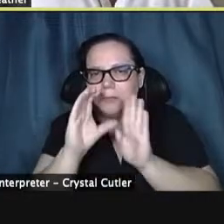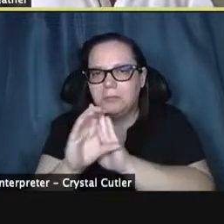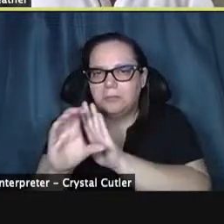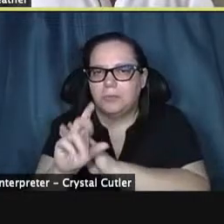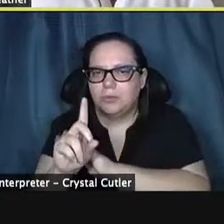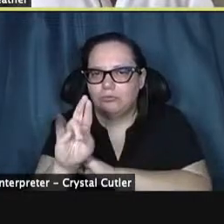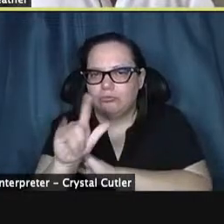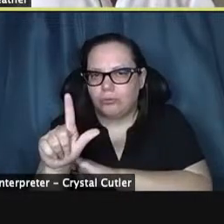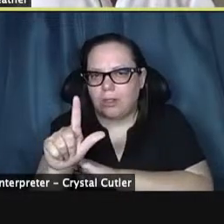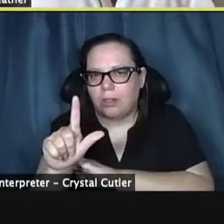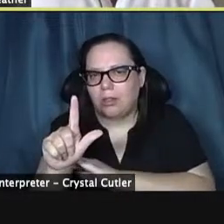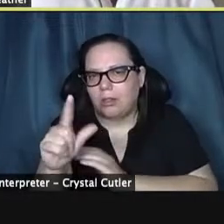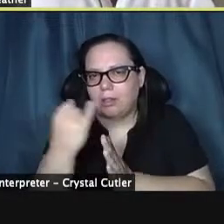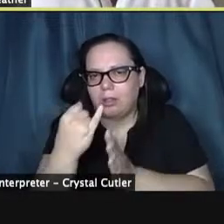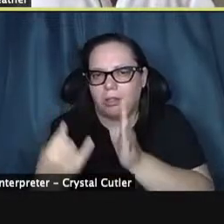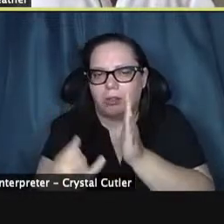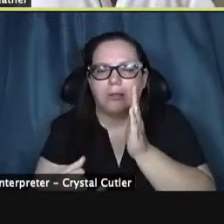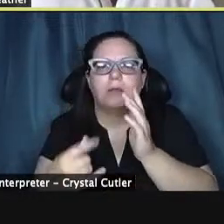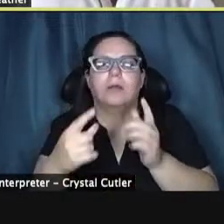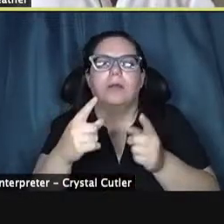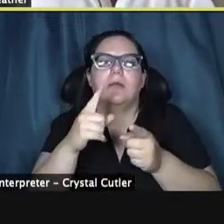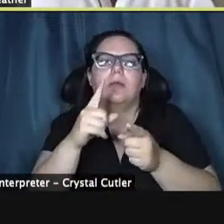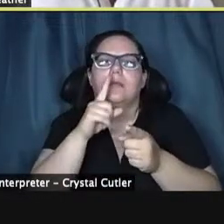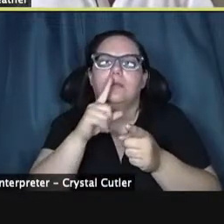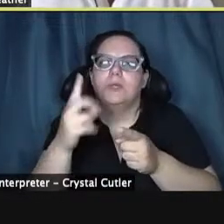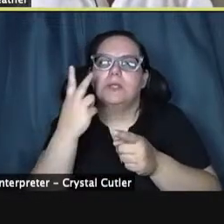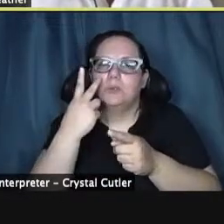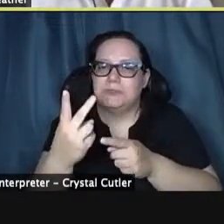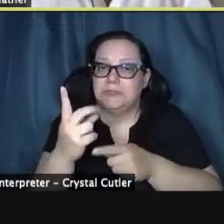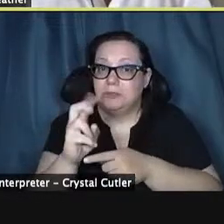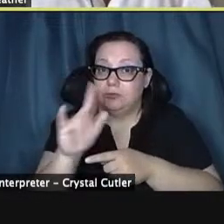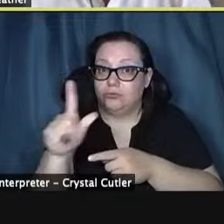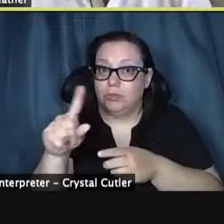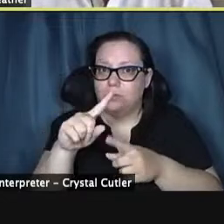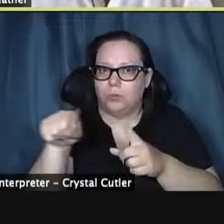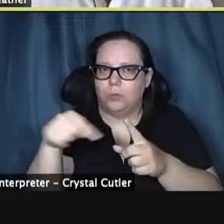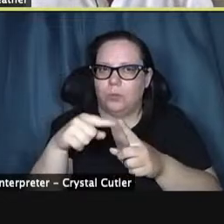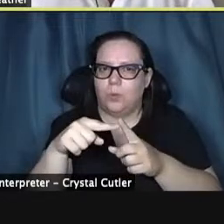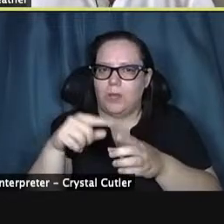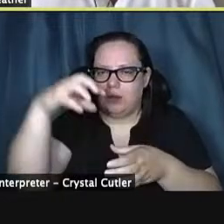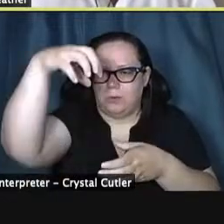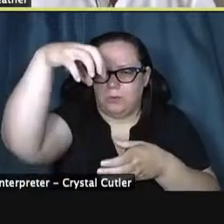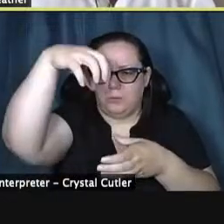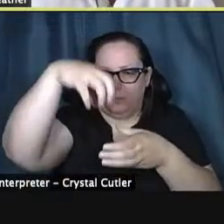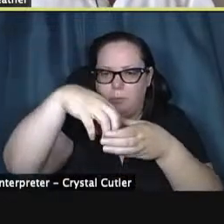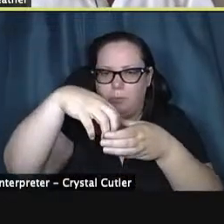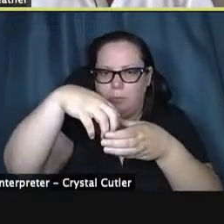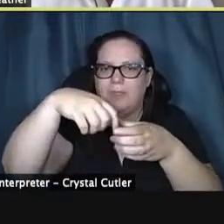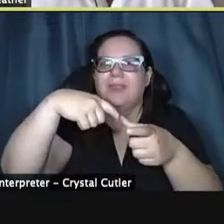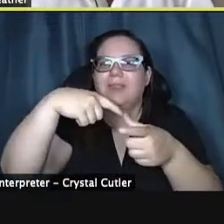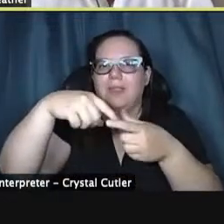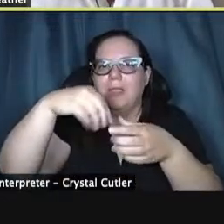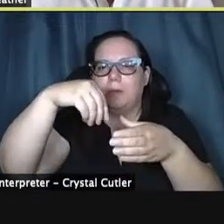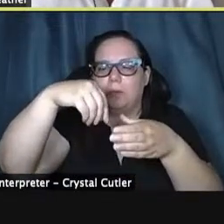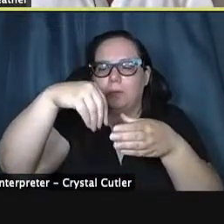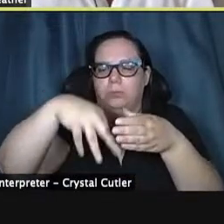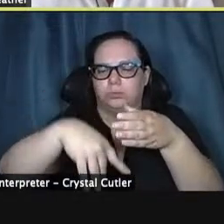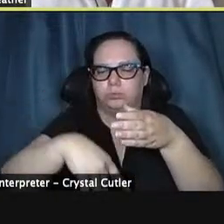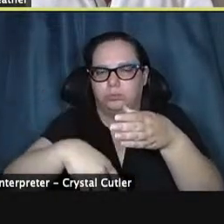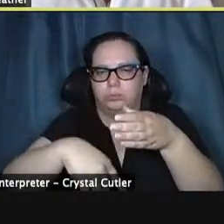itself. And you'll see that for the drill, once we get down to a certain depth, then the sampling tools will be